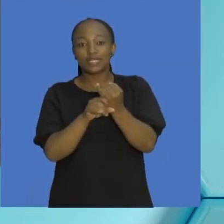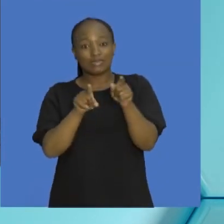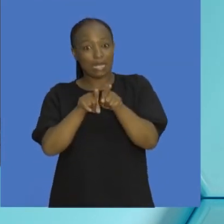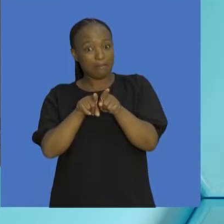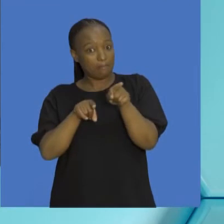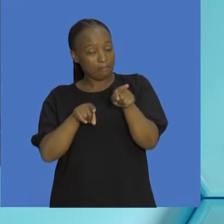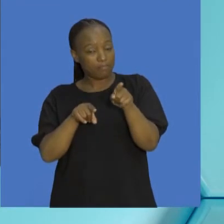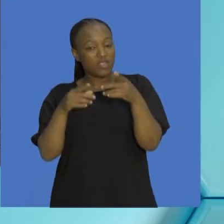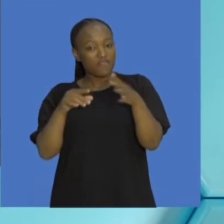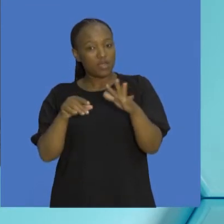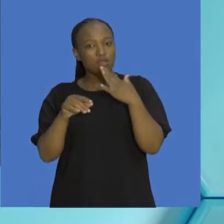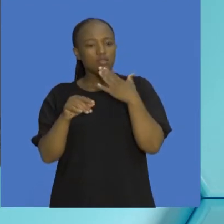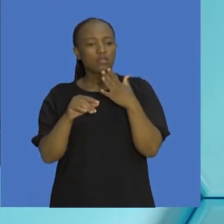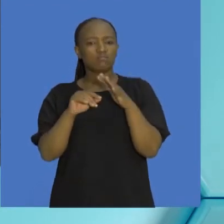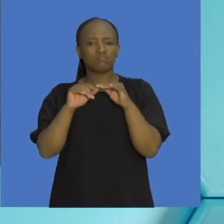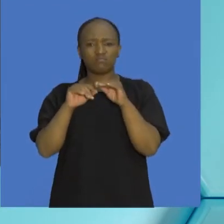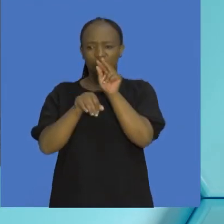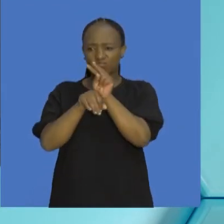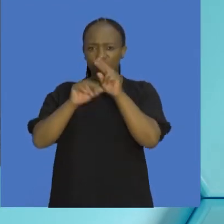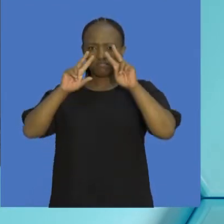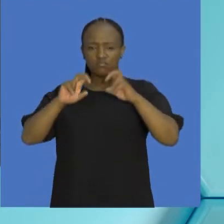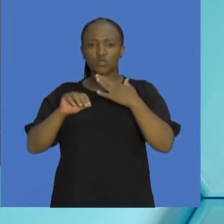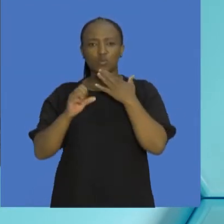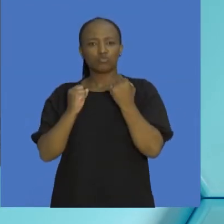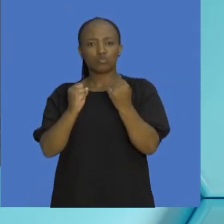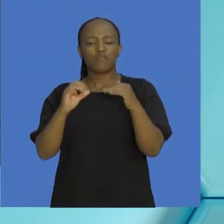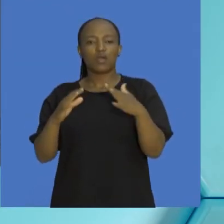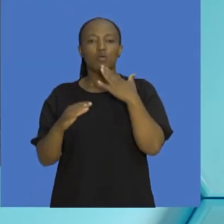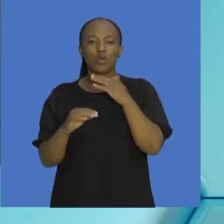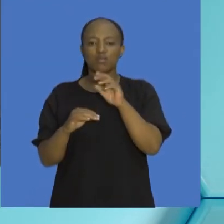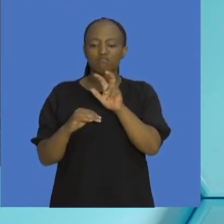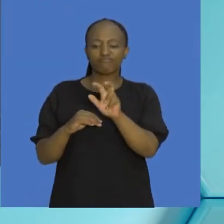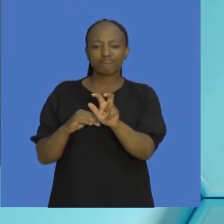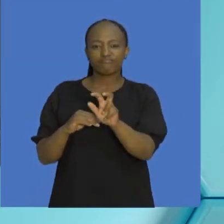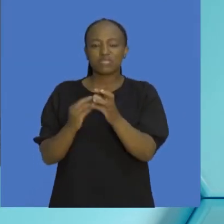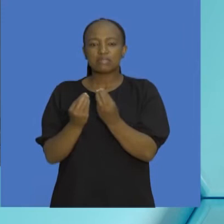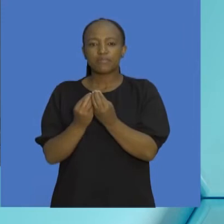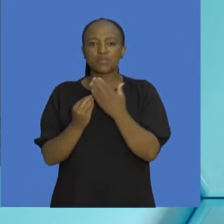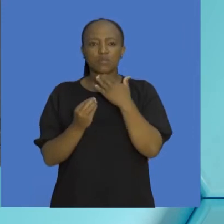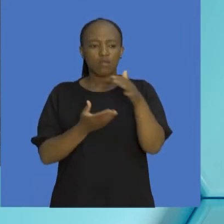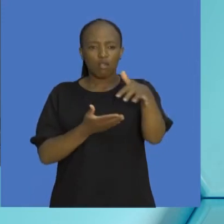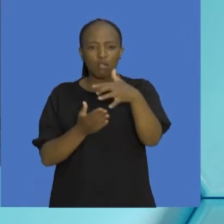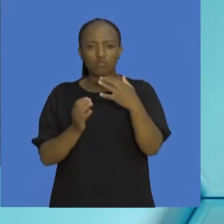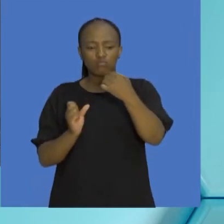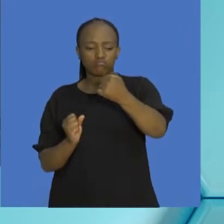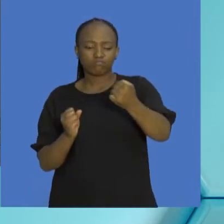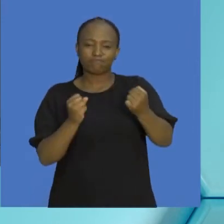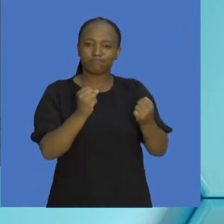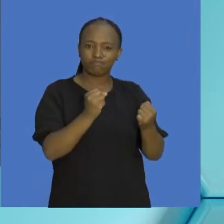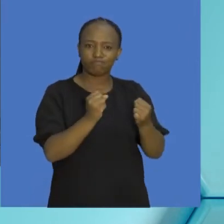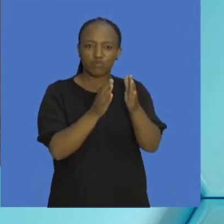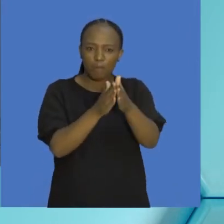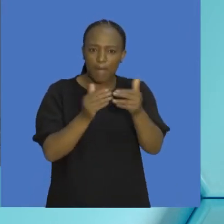study how you drive. They put a device in your car, they collect data on how you turn, your